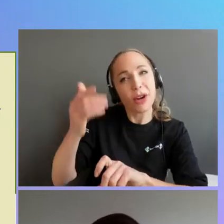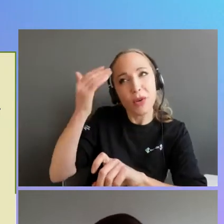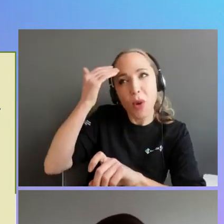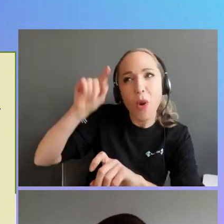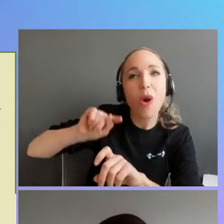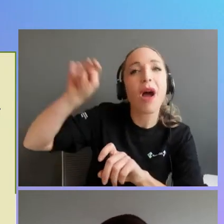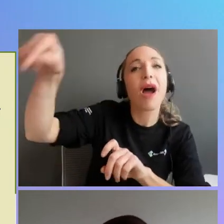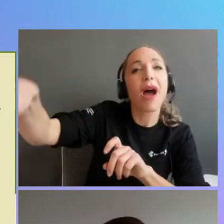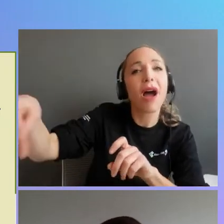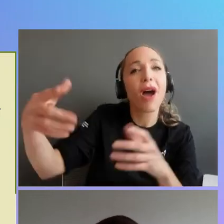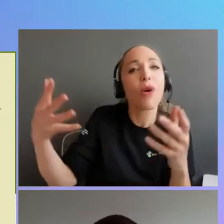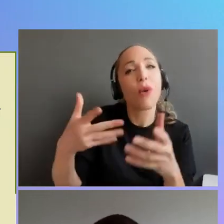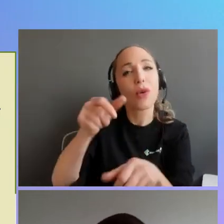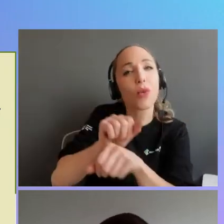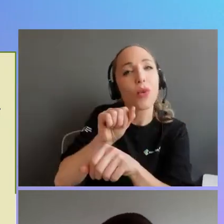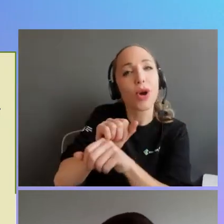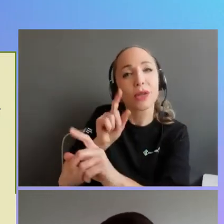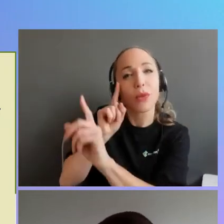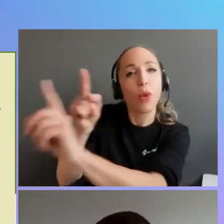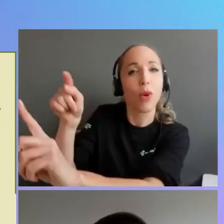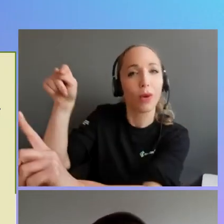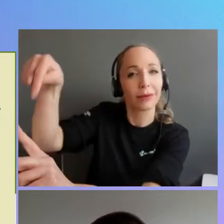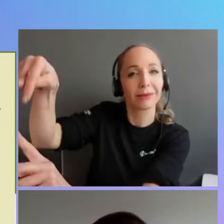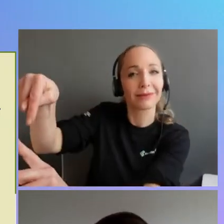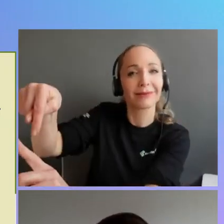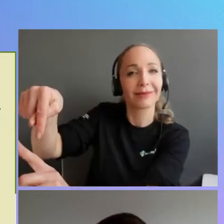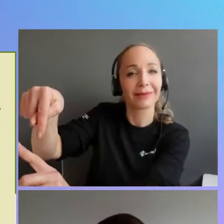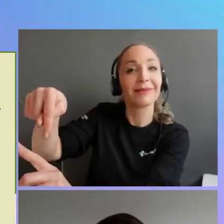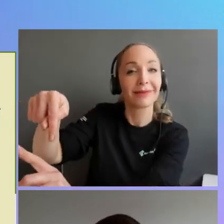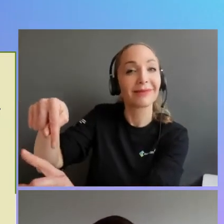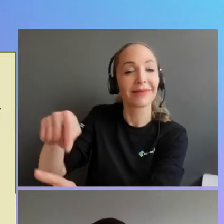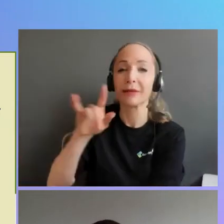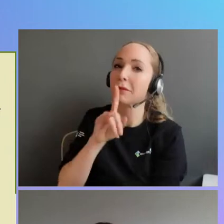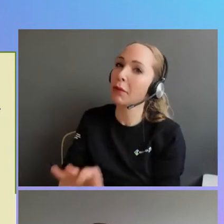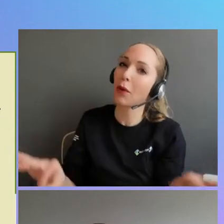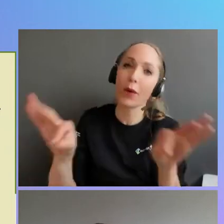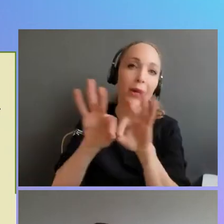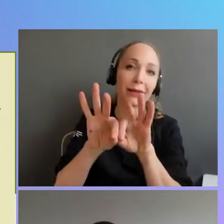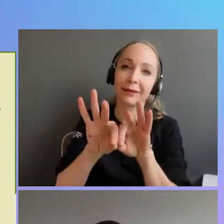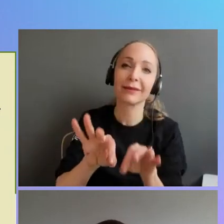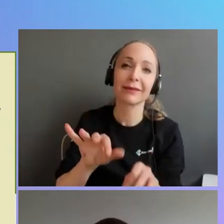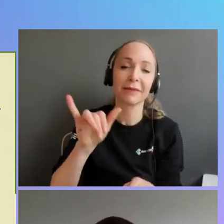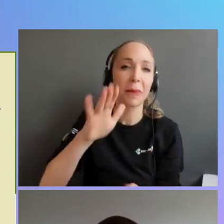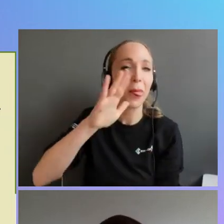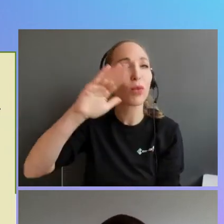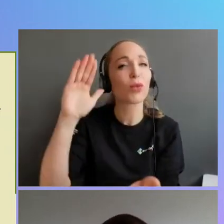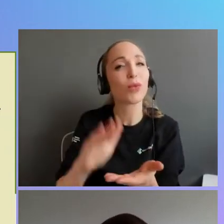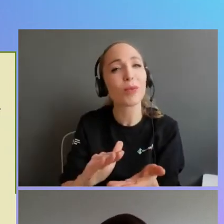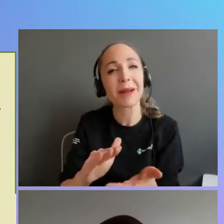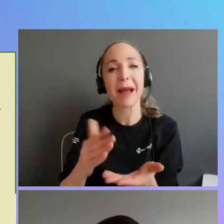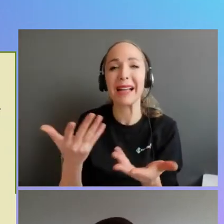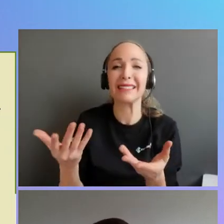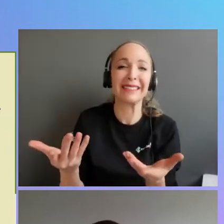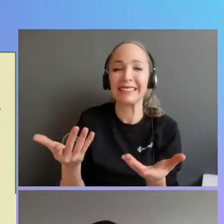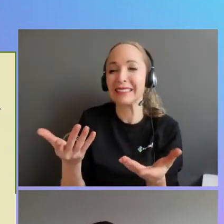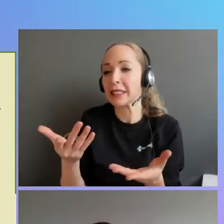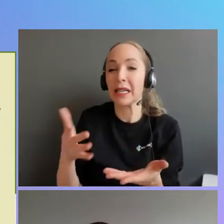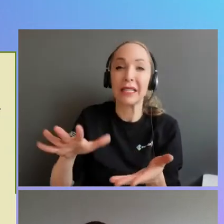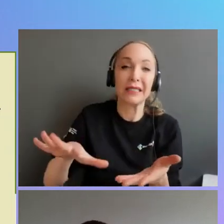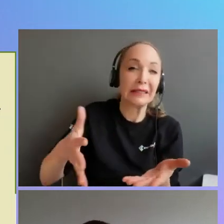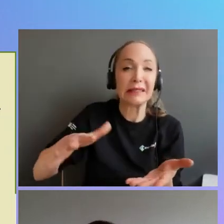really know what you're working with. This minimizes the chance of flakiness. And this also works really well